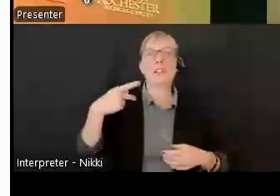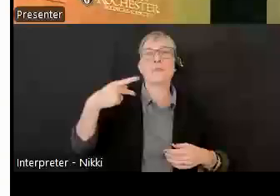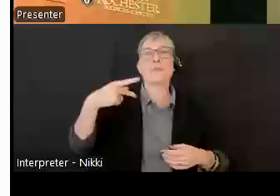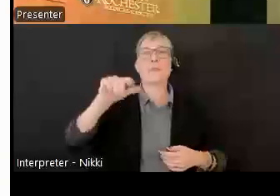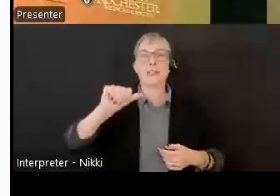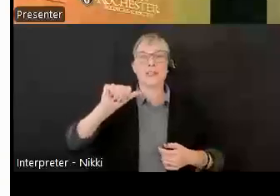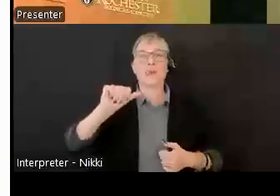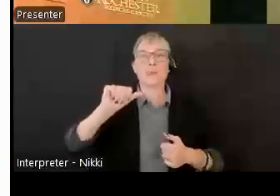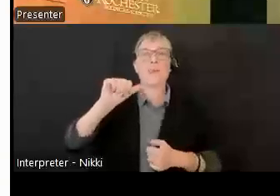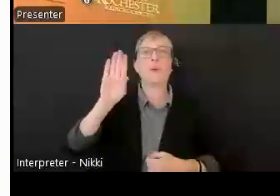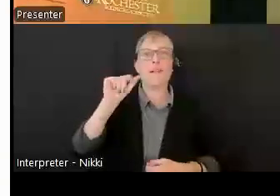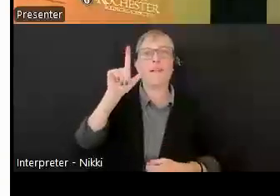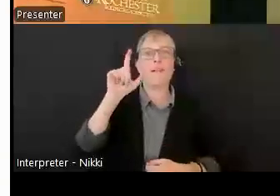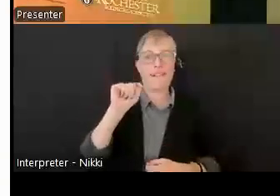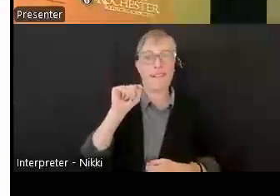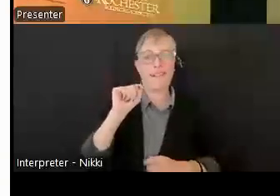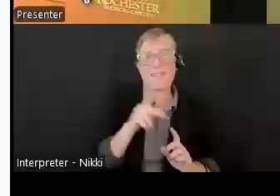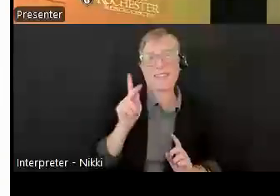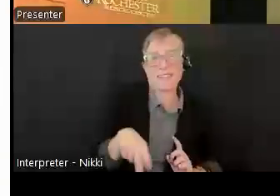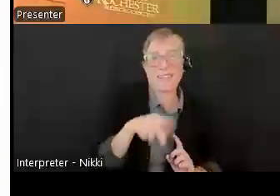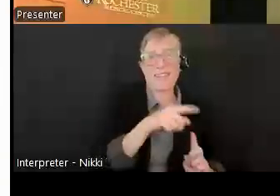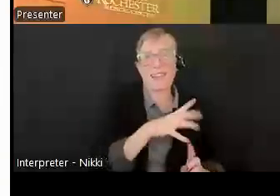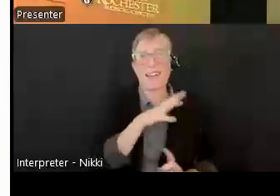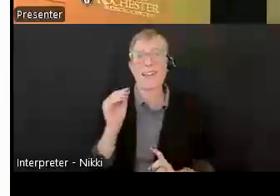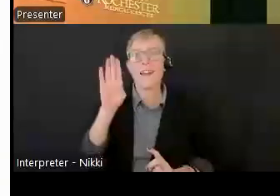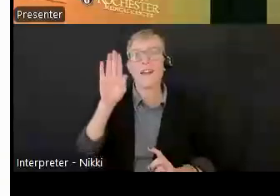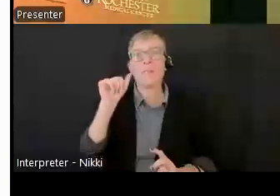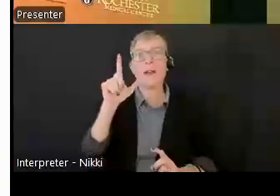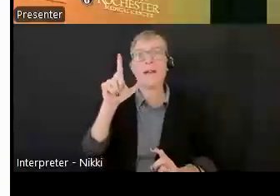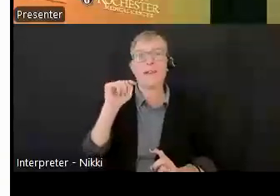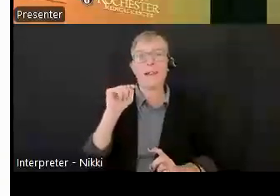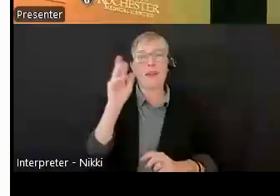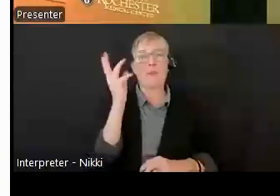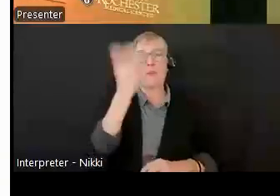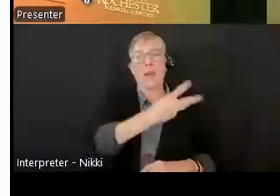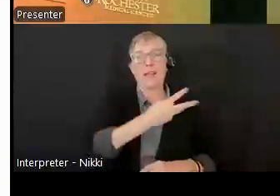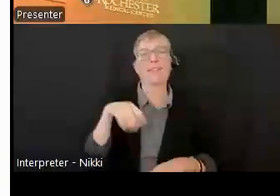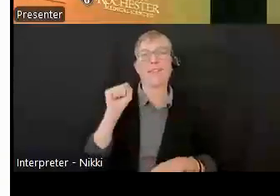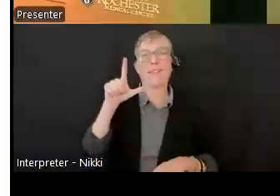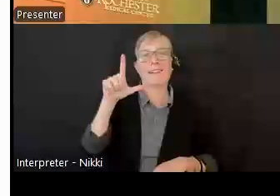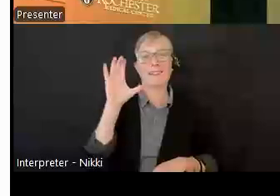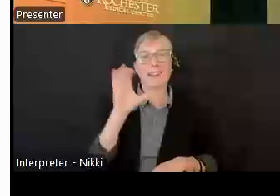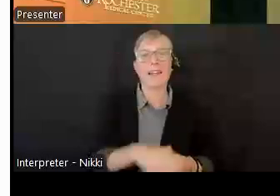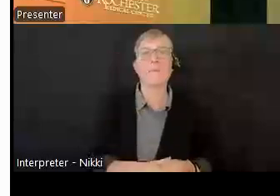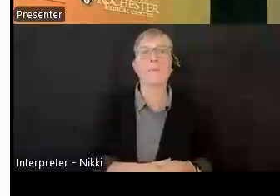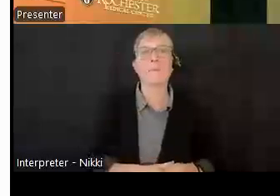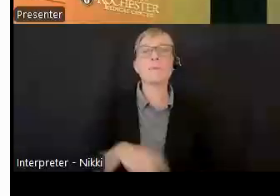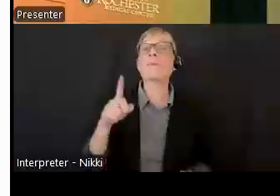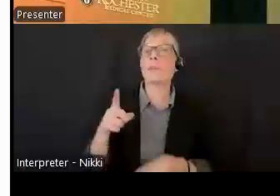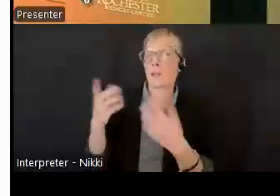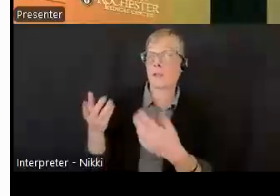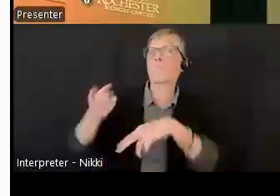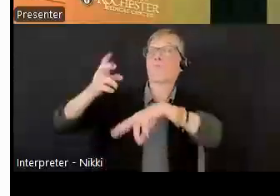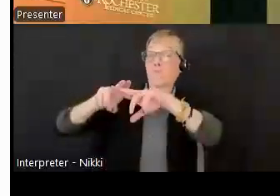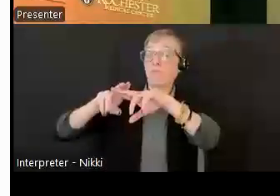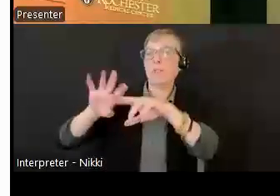Columbia University. He also worked in state-level public health advocacy on raising the age of tobacco sales to 21